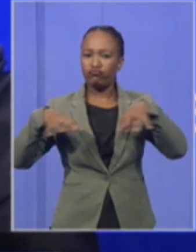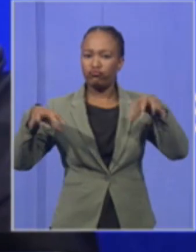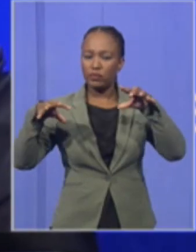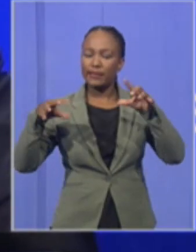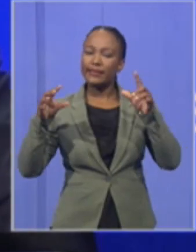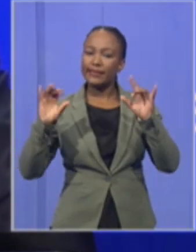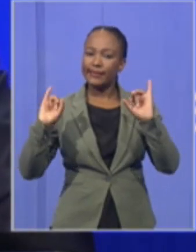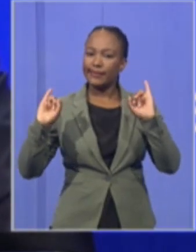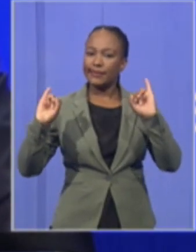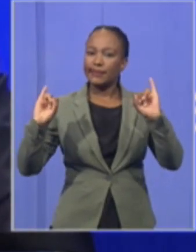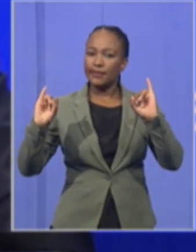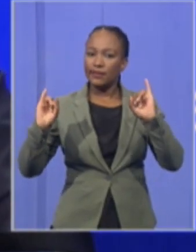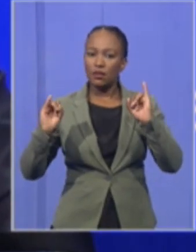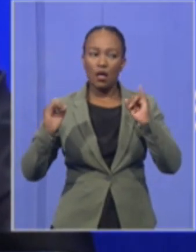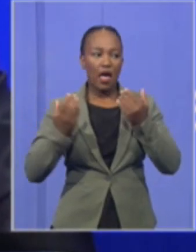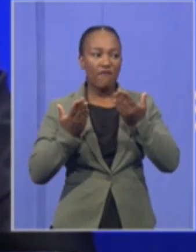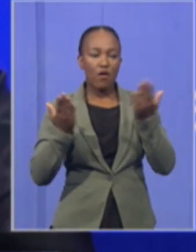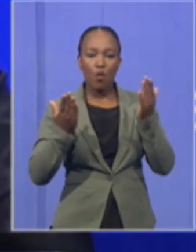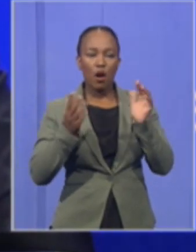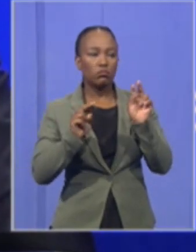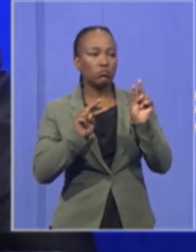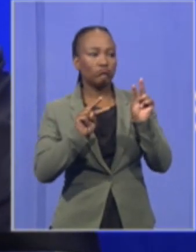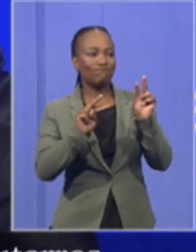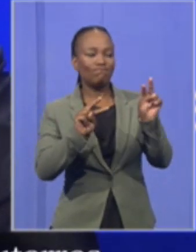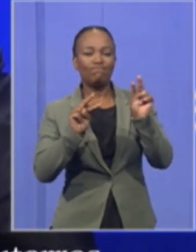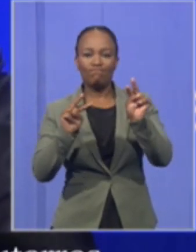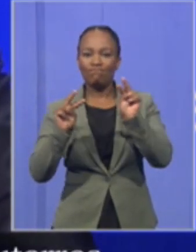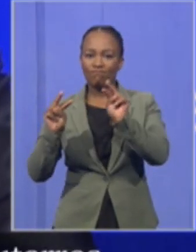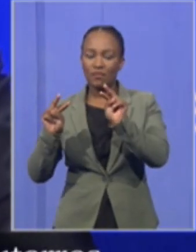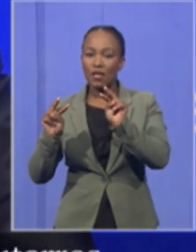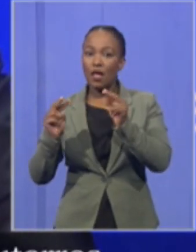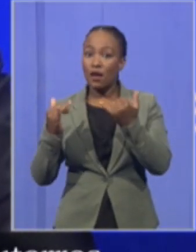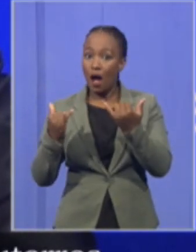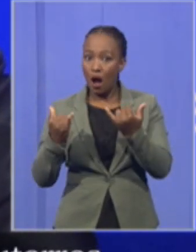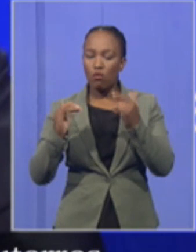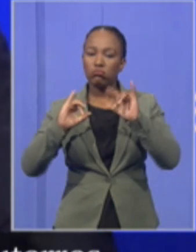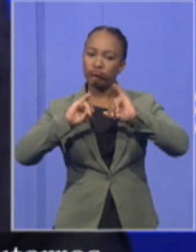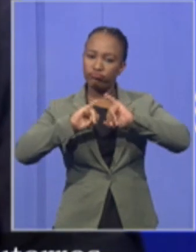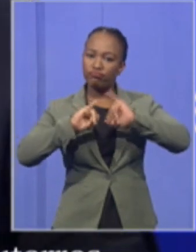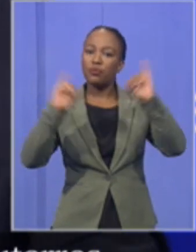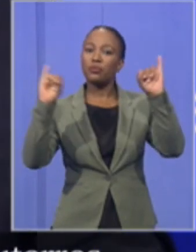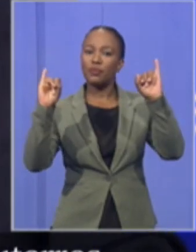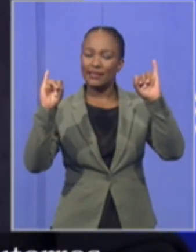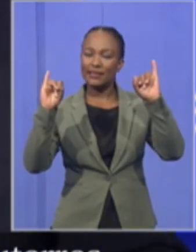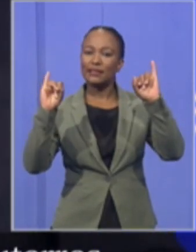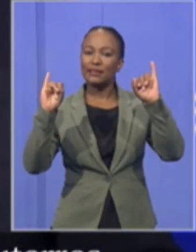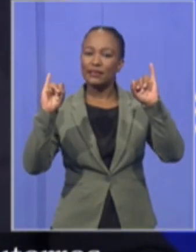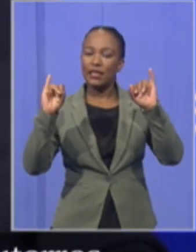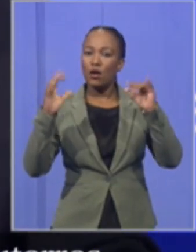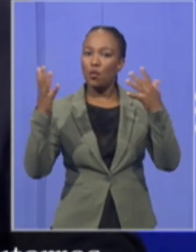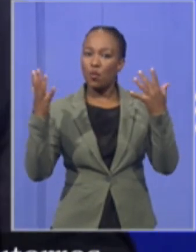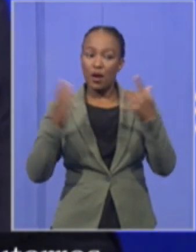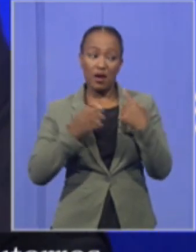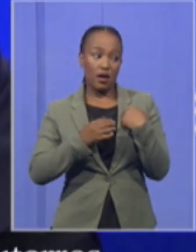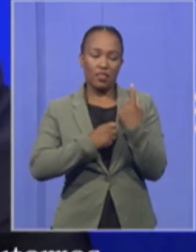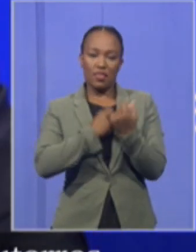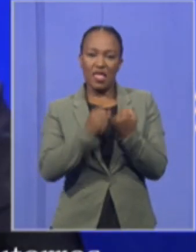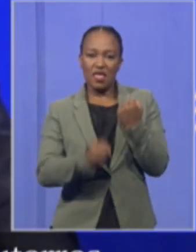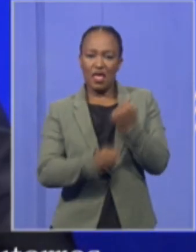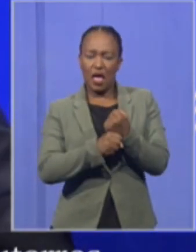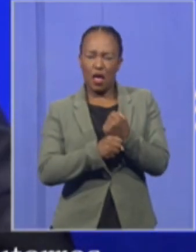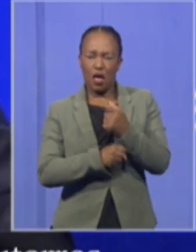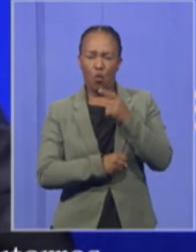us, we see clear signs that the monster has become master. We just endured the hottest year and the hottest decade